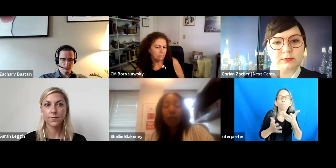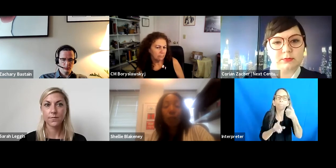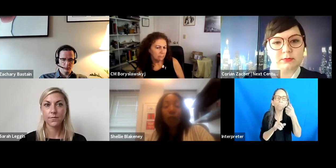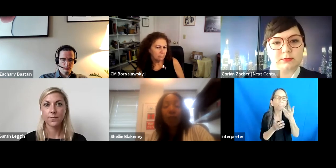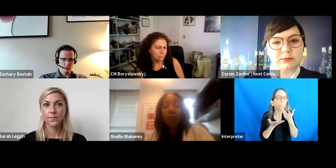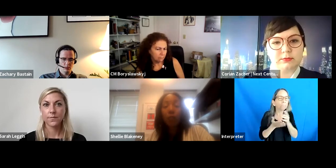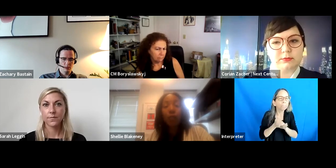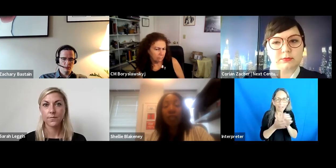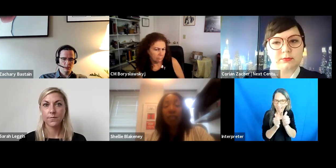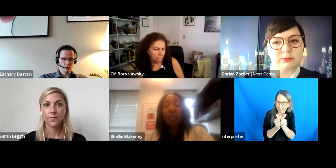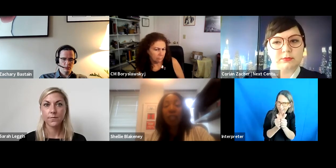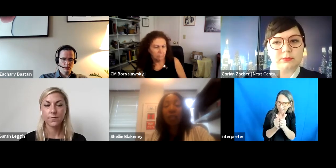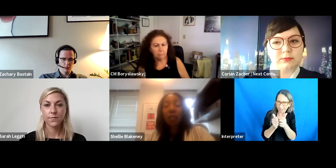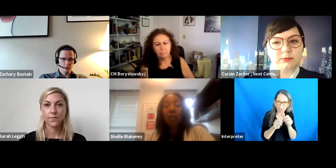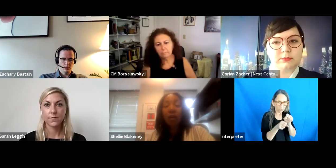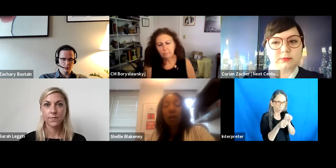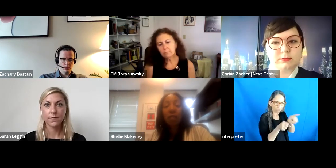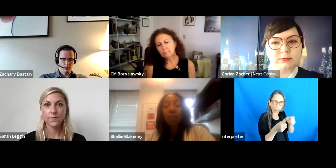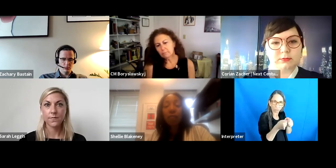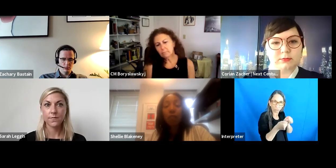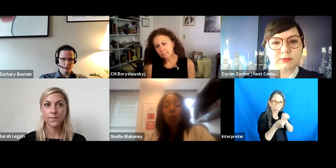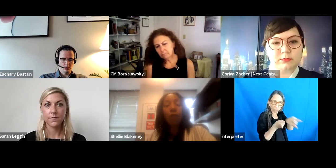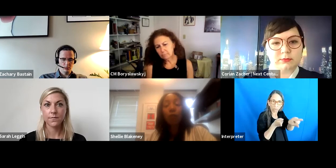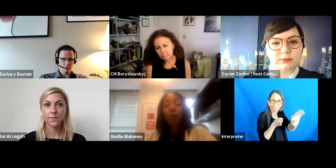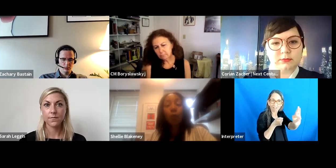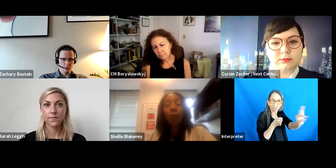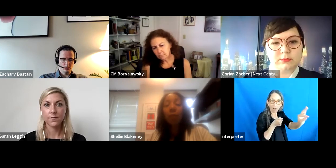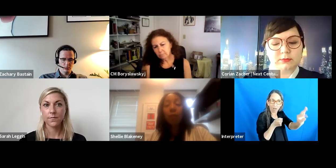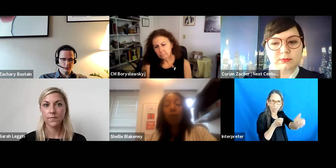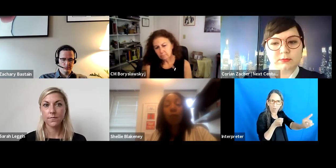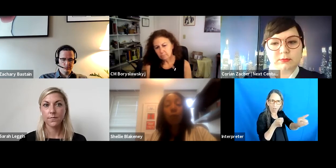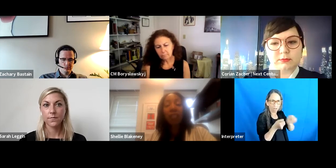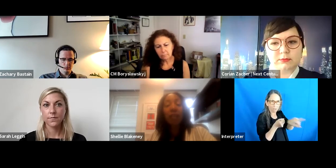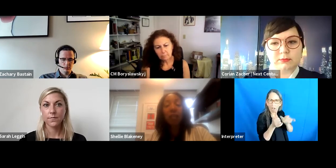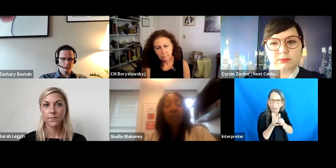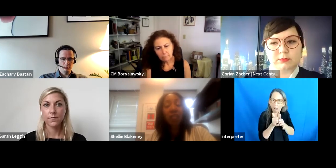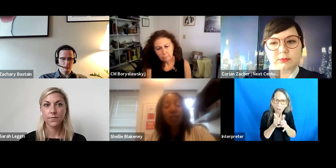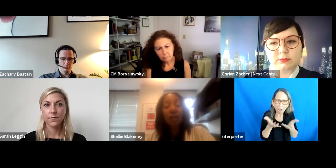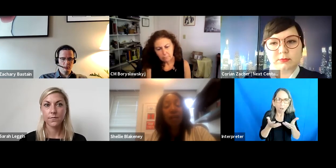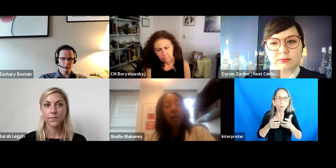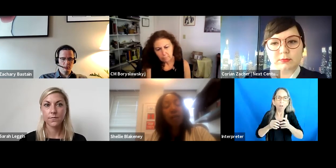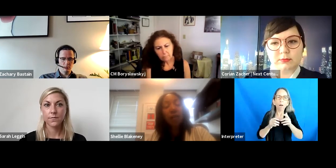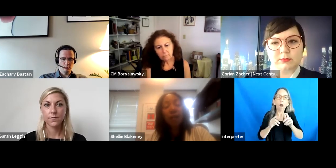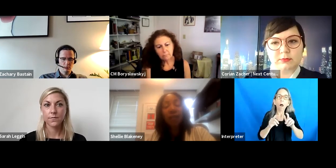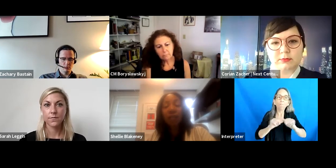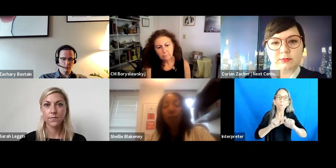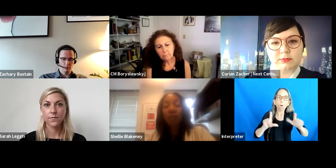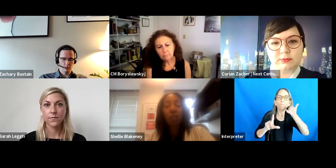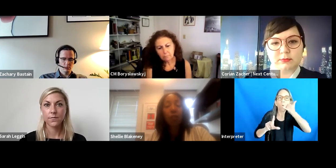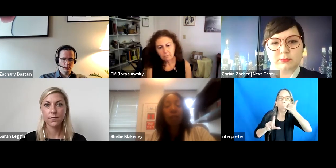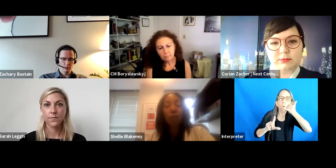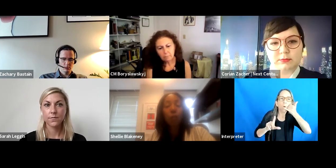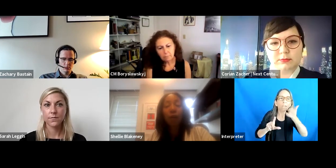text to 911. And in order to send it, you would first open up your phone's text messaging icon at the top